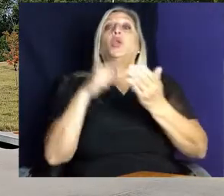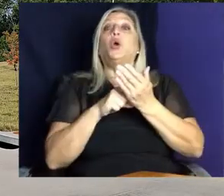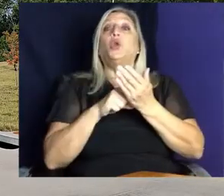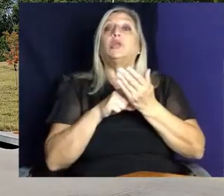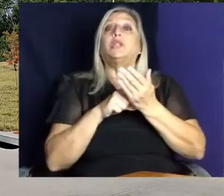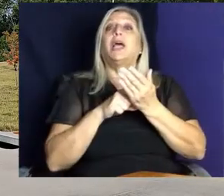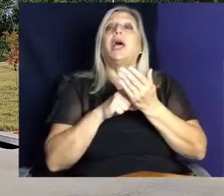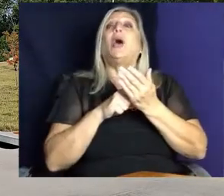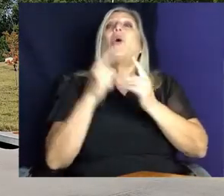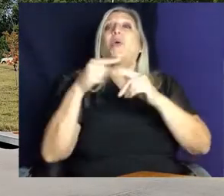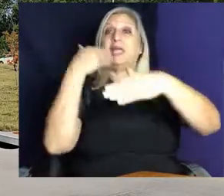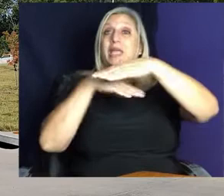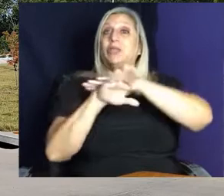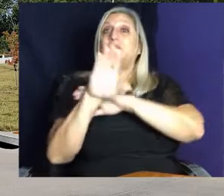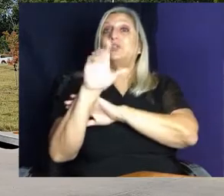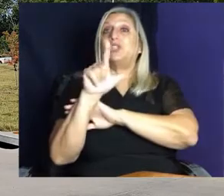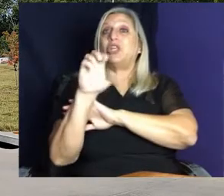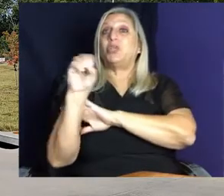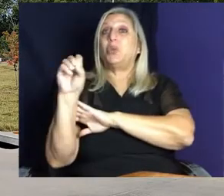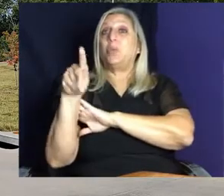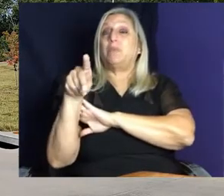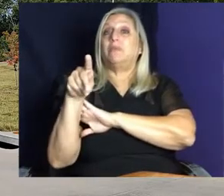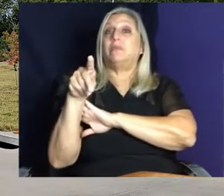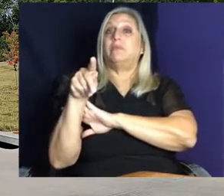Now notice that as soon as he enters the loop,